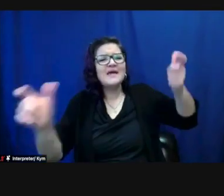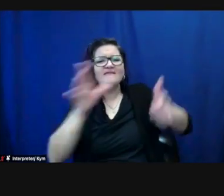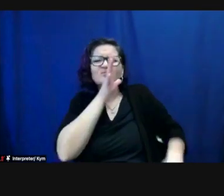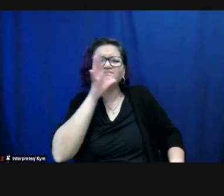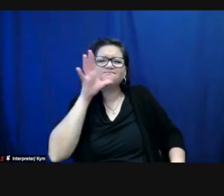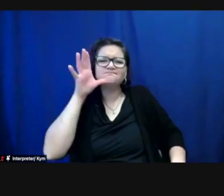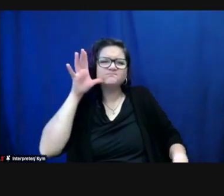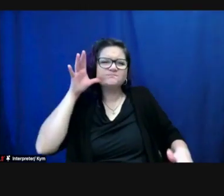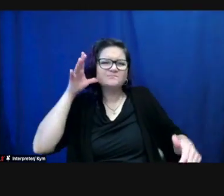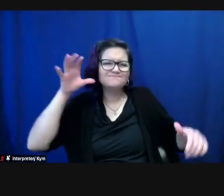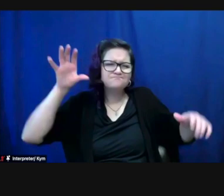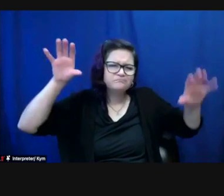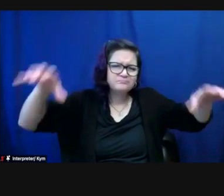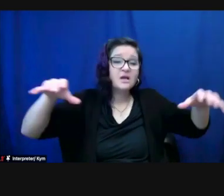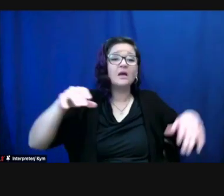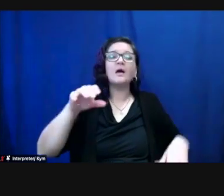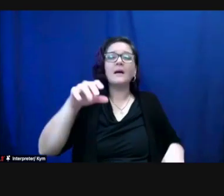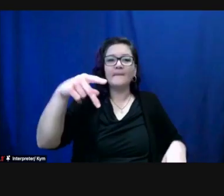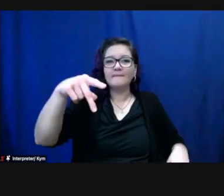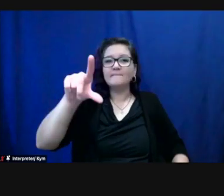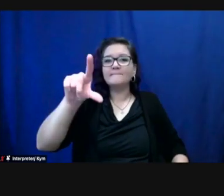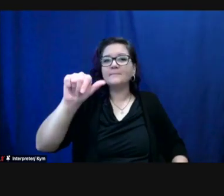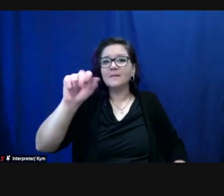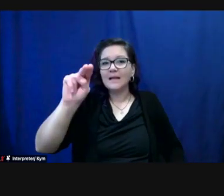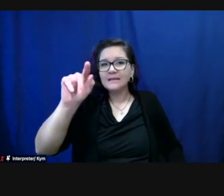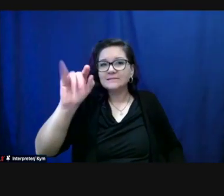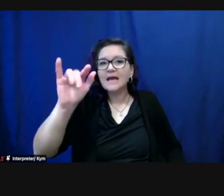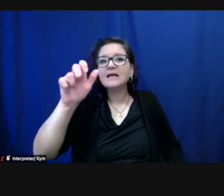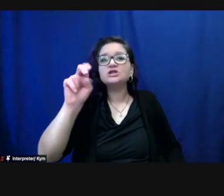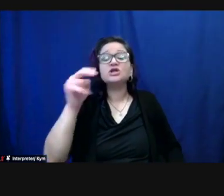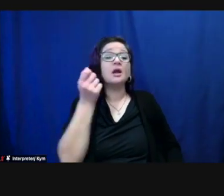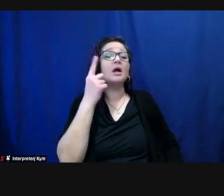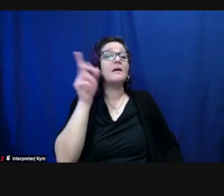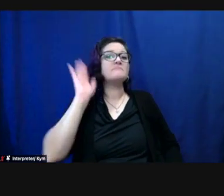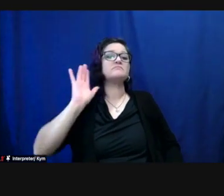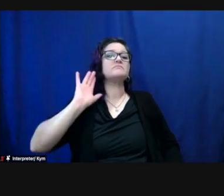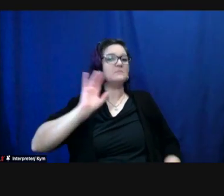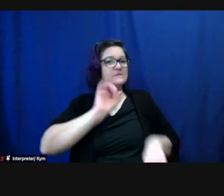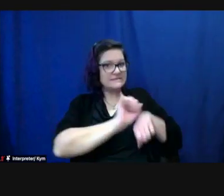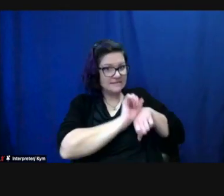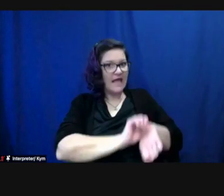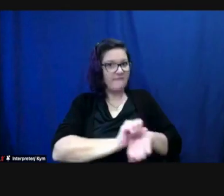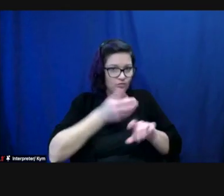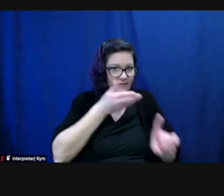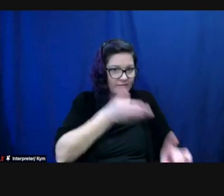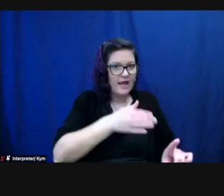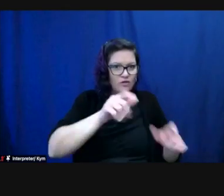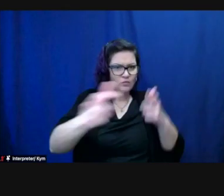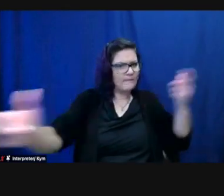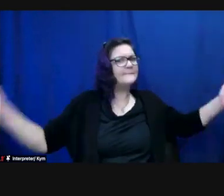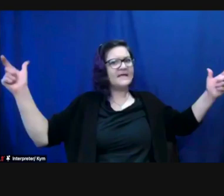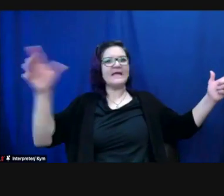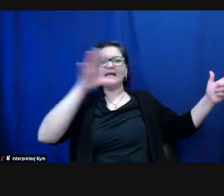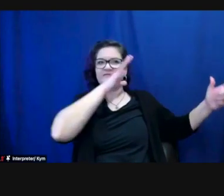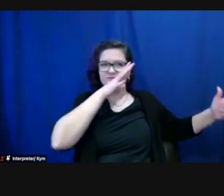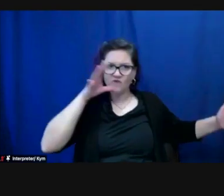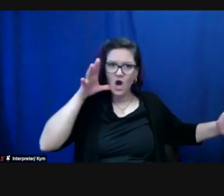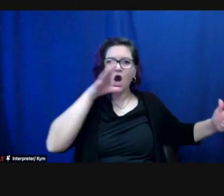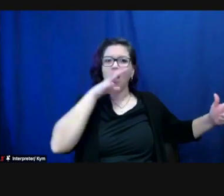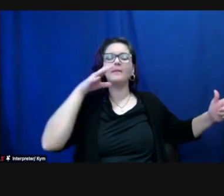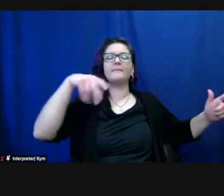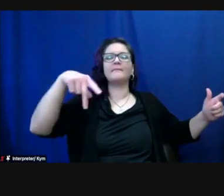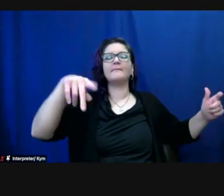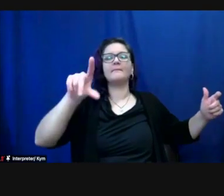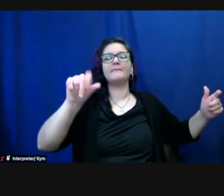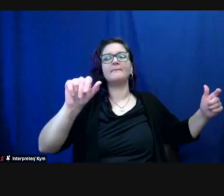actually lived. It's changed. It's really, really changed now, but you have to go and see Charleston because there's